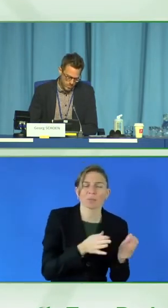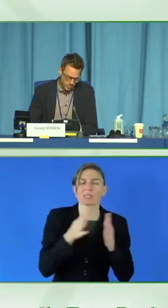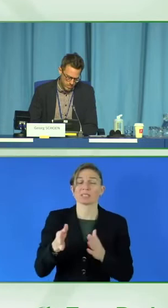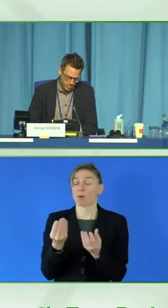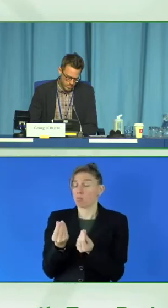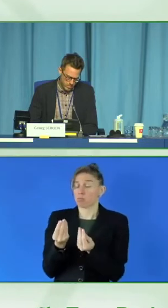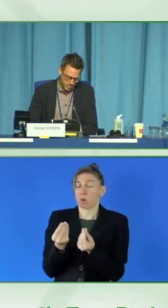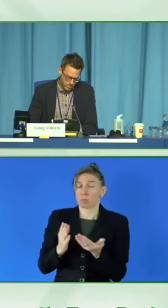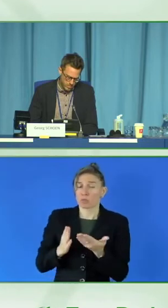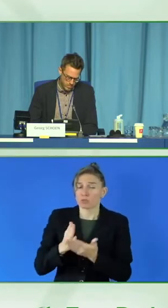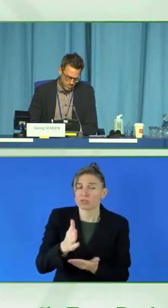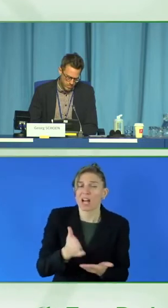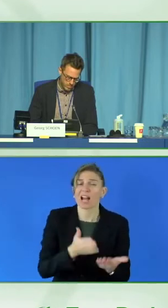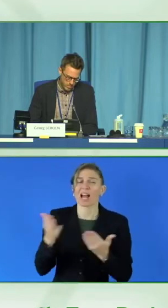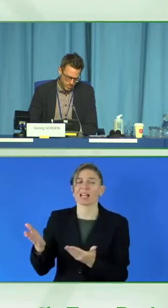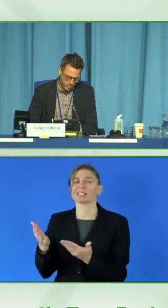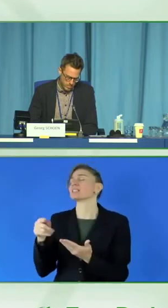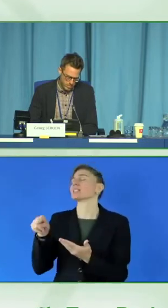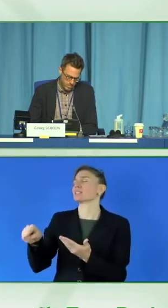society.